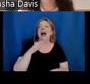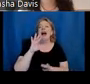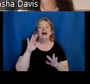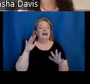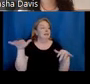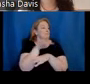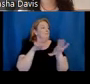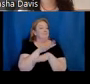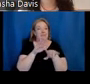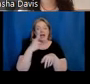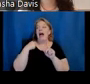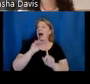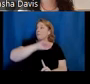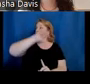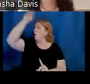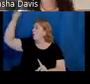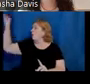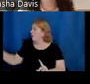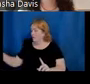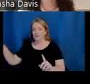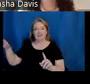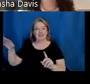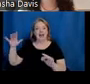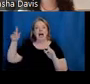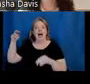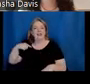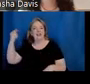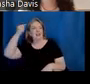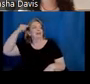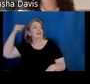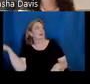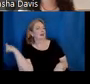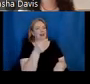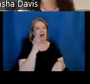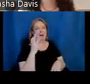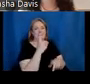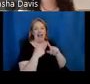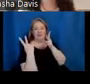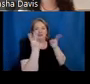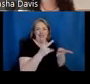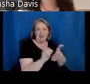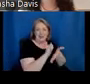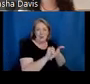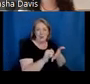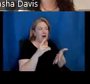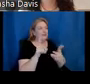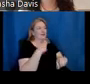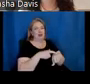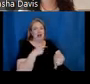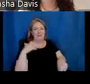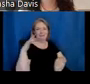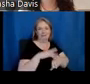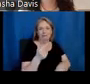new neighborhoods beyond my own neighborhood. Greenwich Village is in so many ways a world unto itself, and